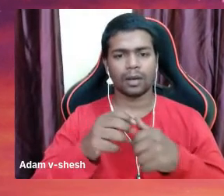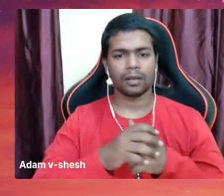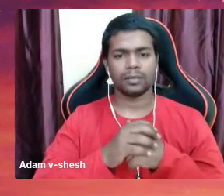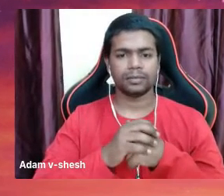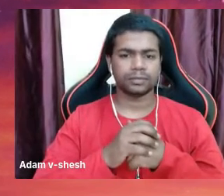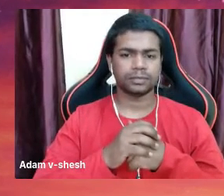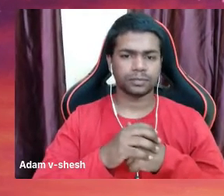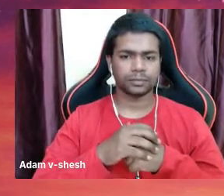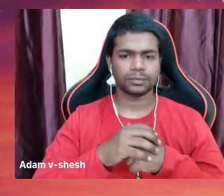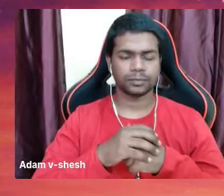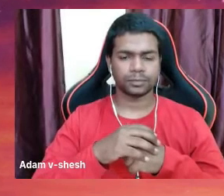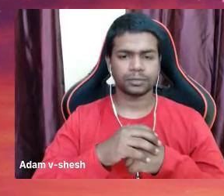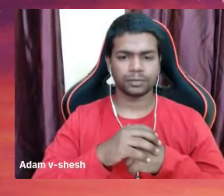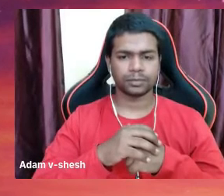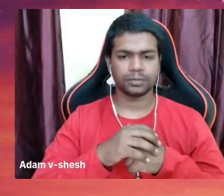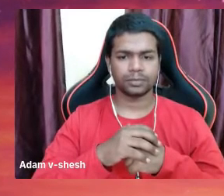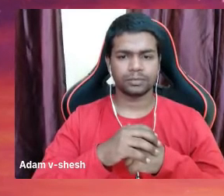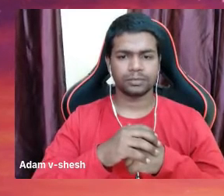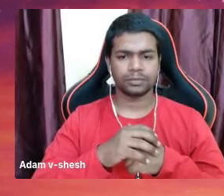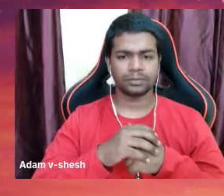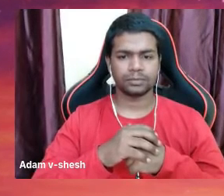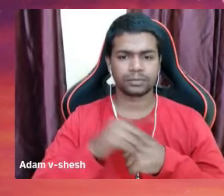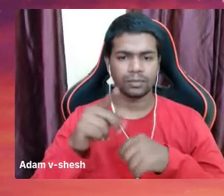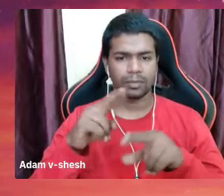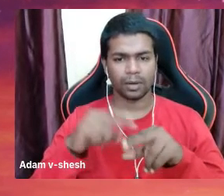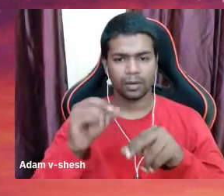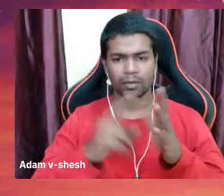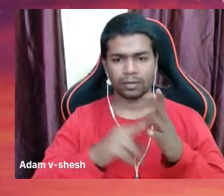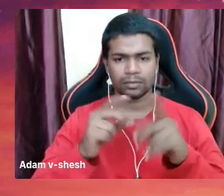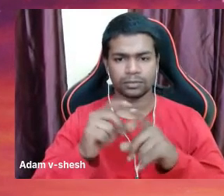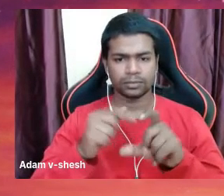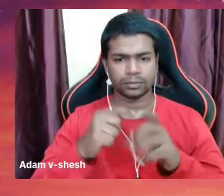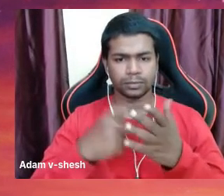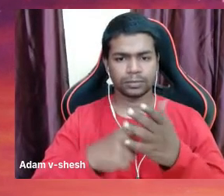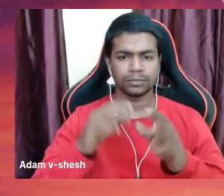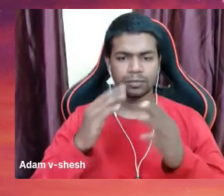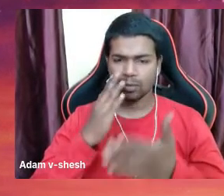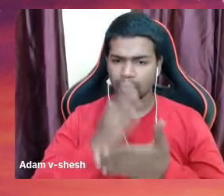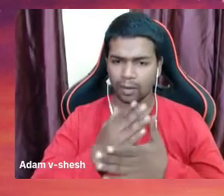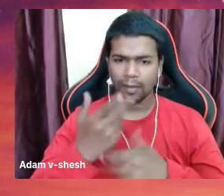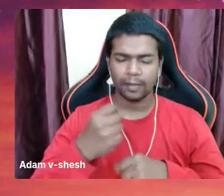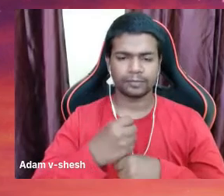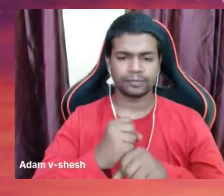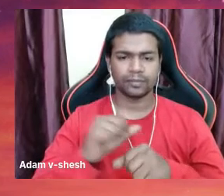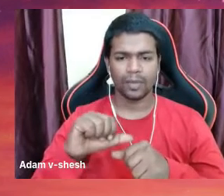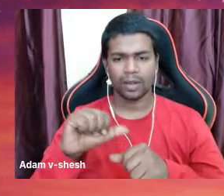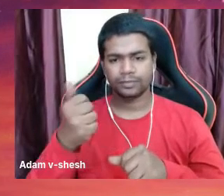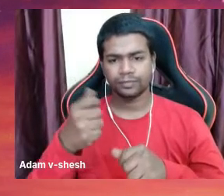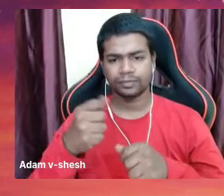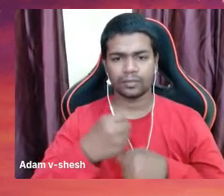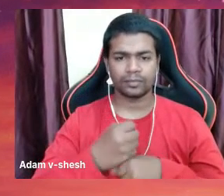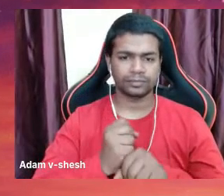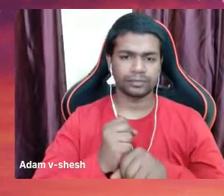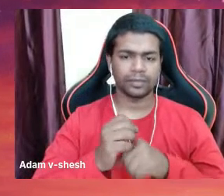Because we don't want a situation where founders in India stop building other important businesses that need to be built